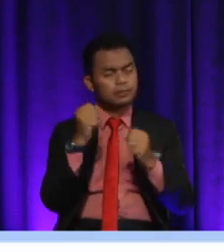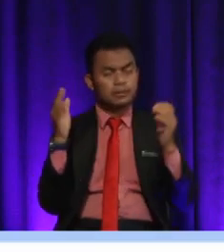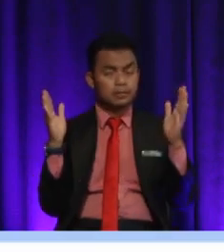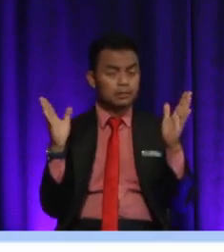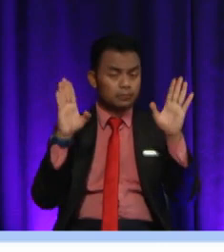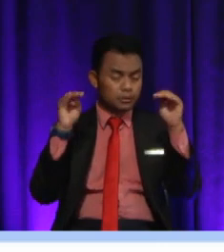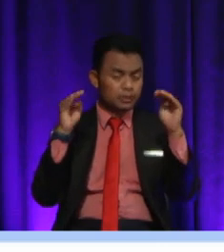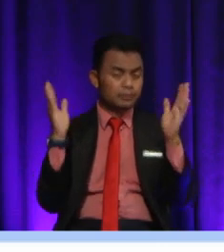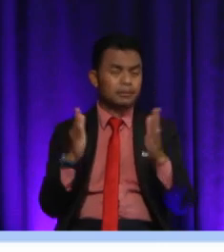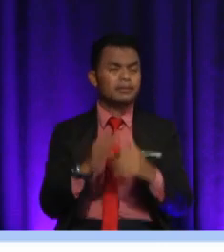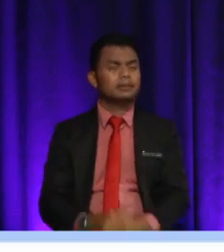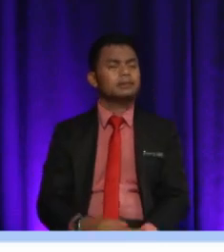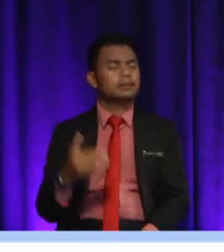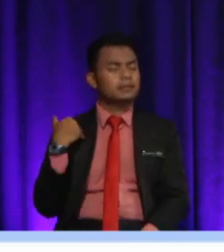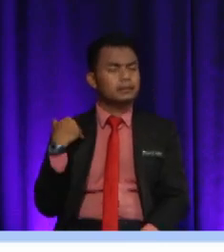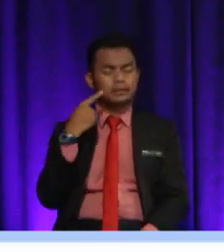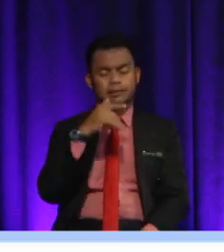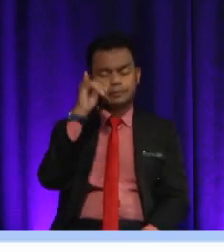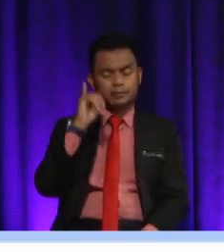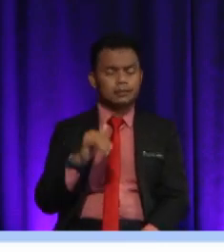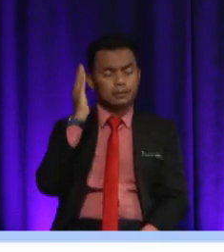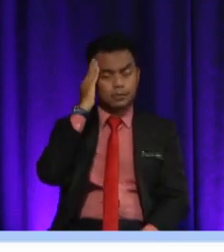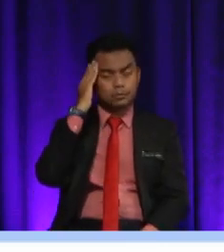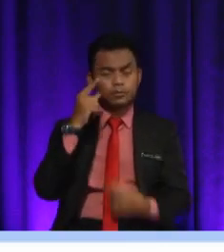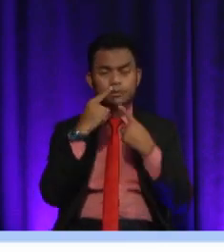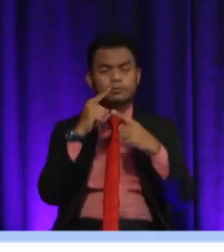like to find the answer here? This is paragraph 5.